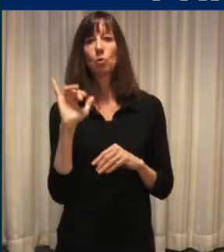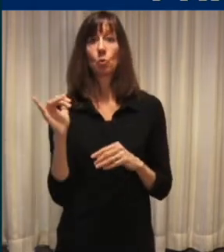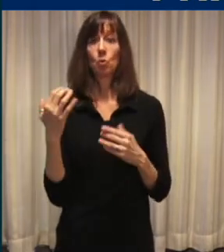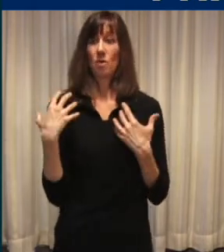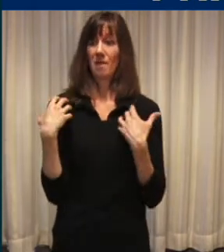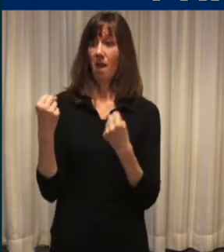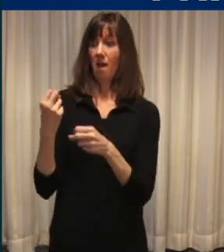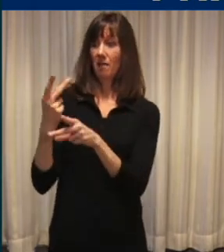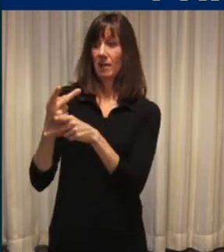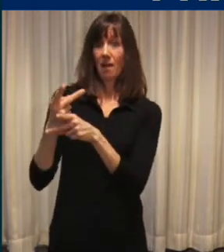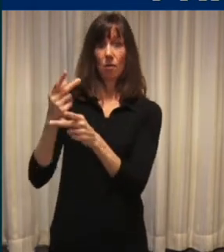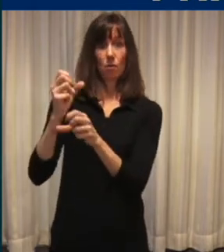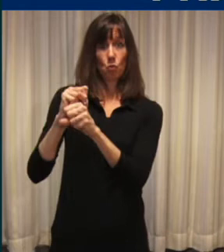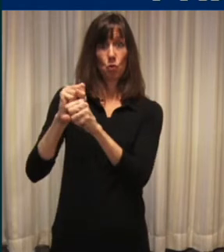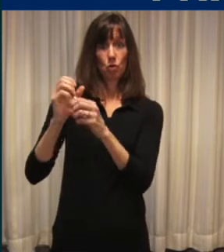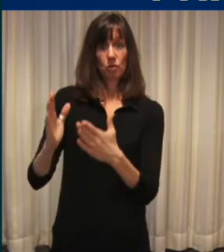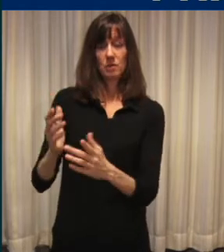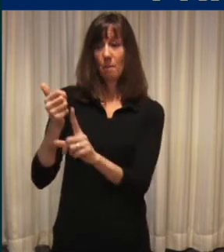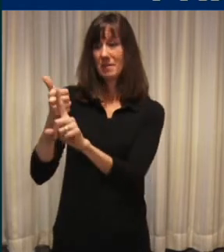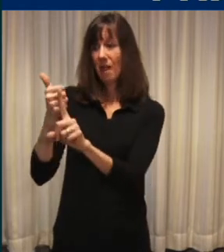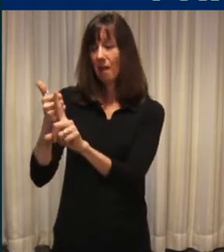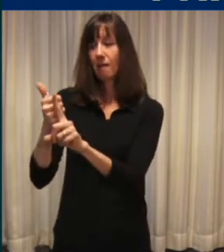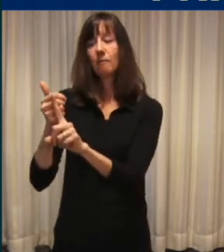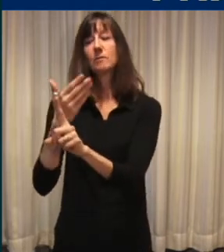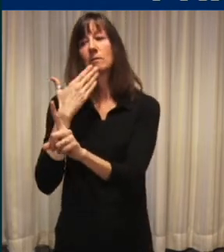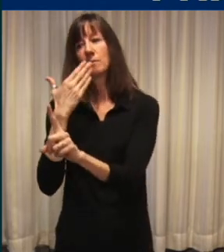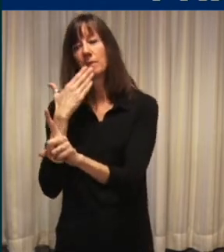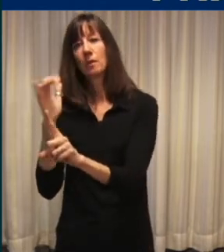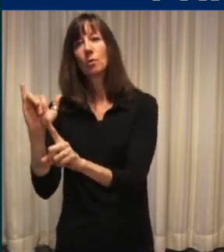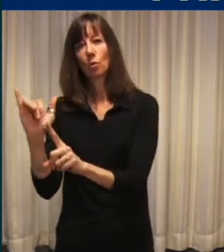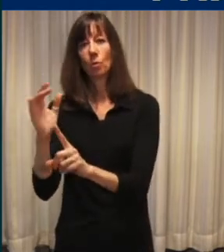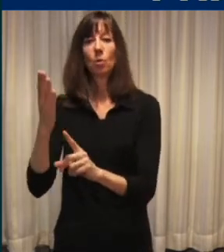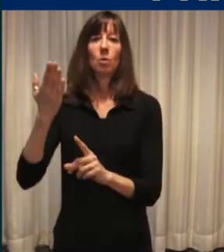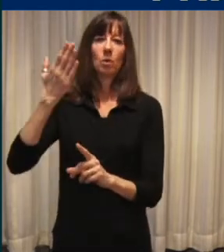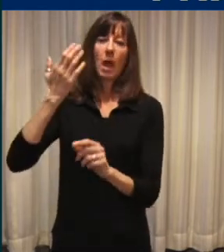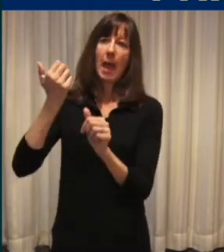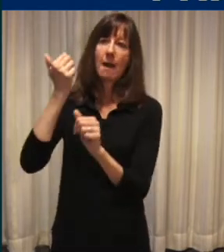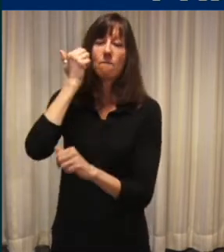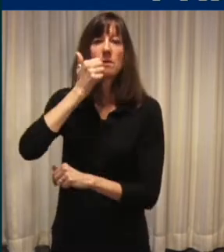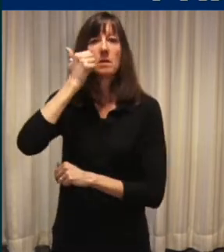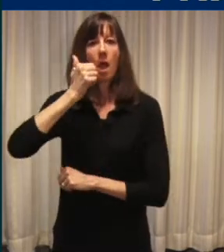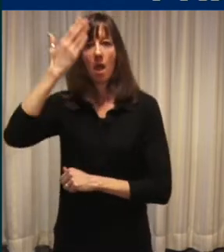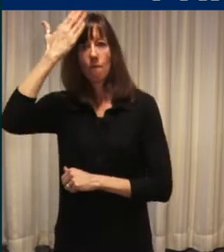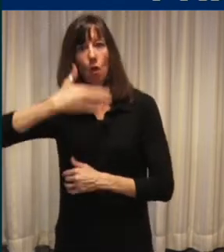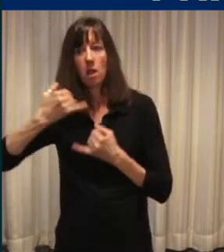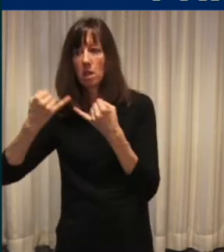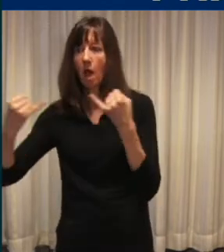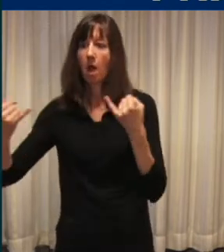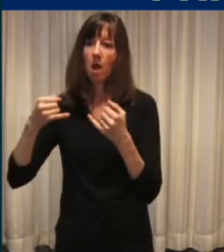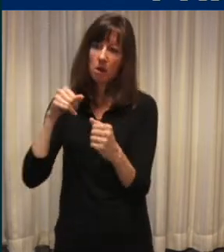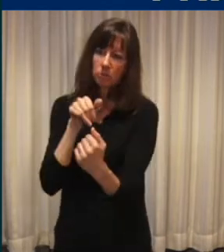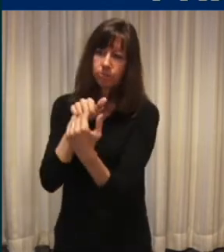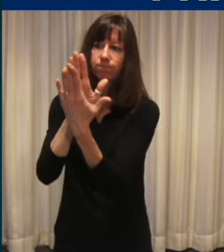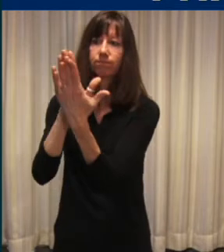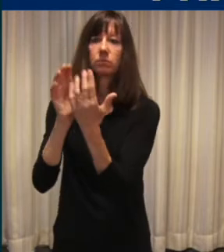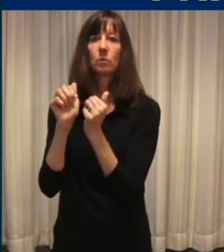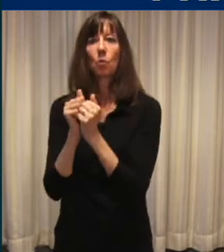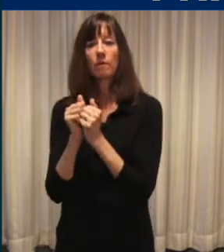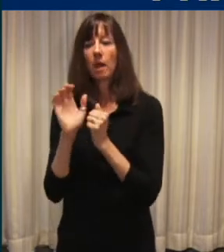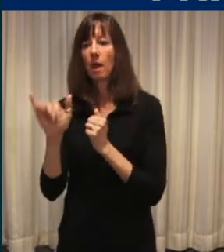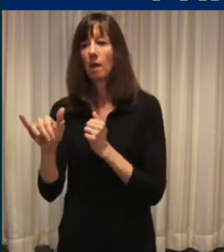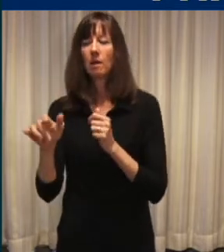day are on the front lines of this, and we're going to ask more and more of them, from grocery store staff to pharmacy workers, mail carriers,